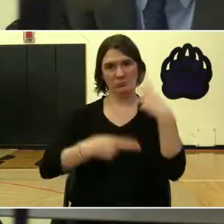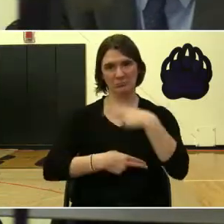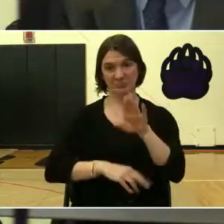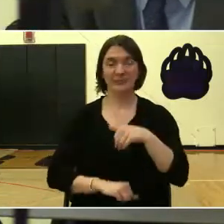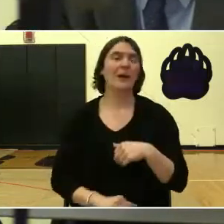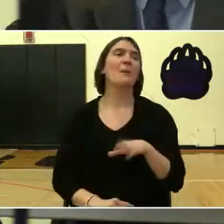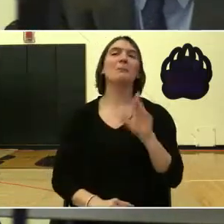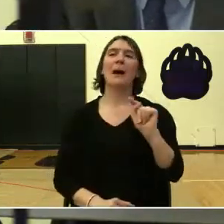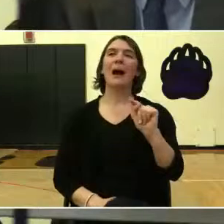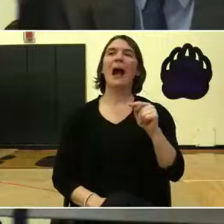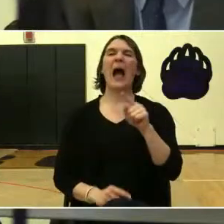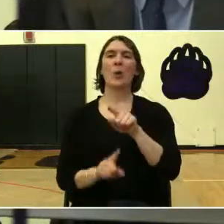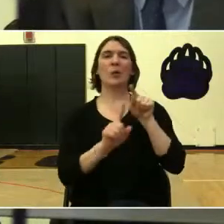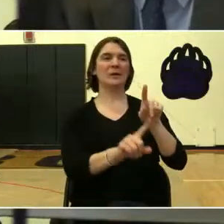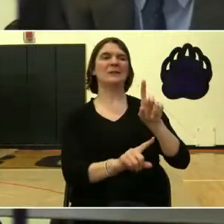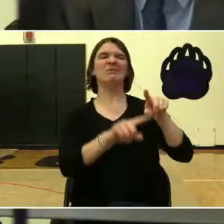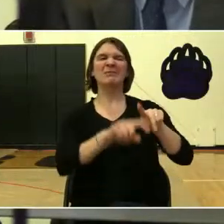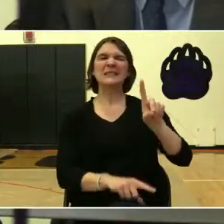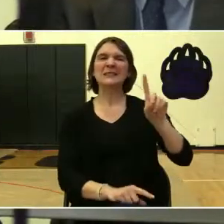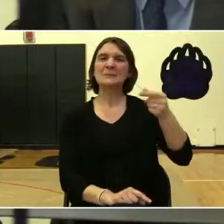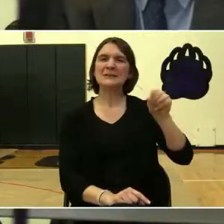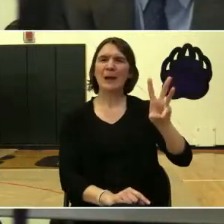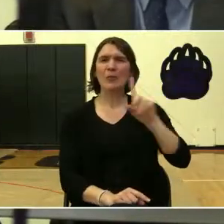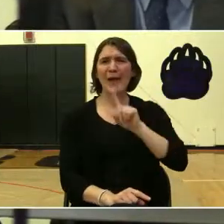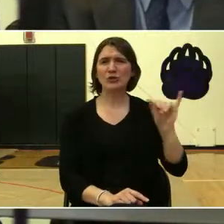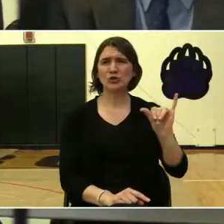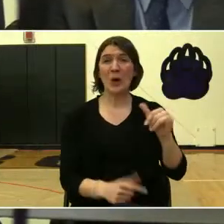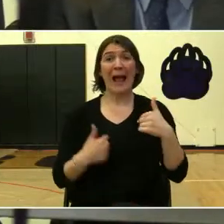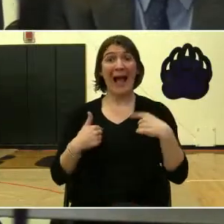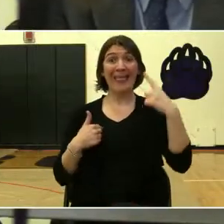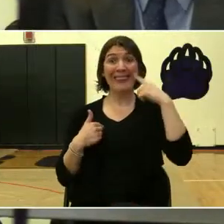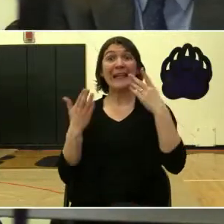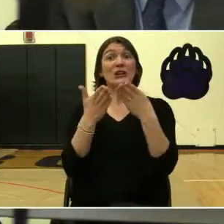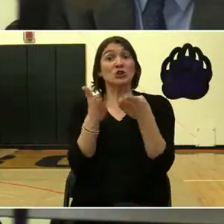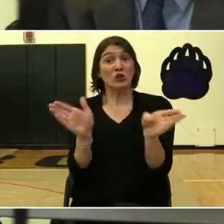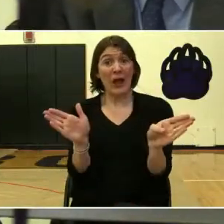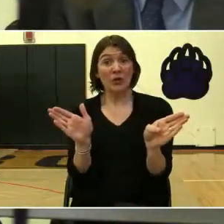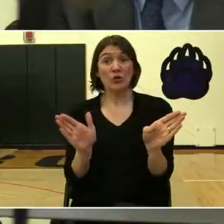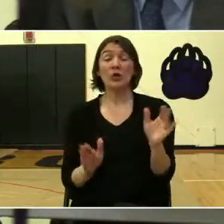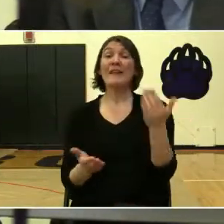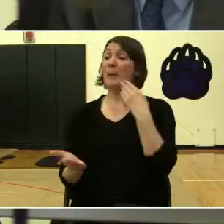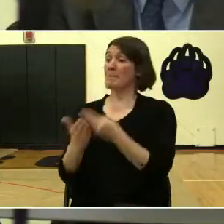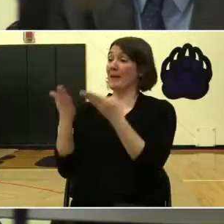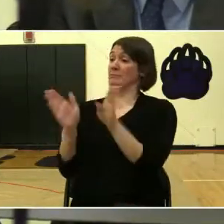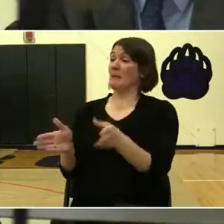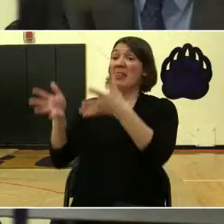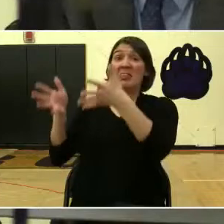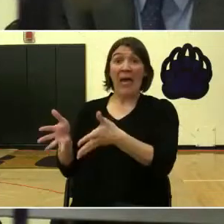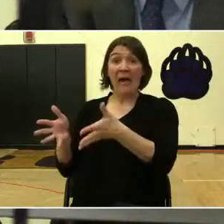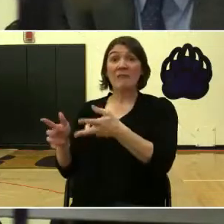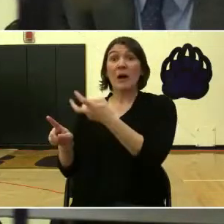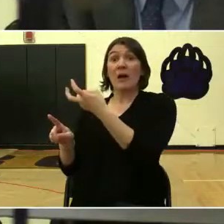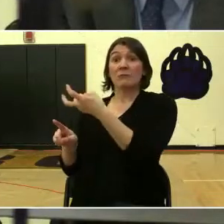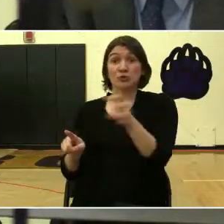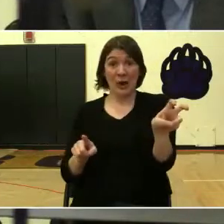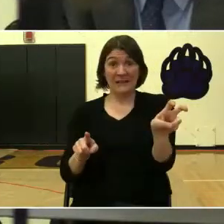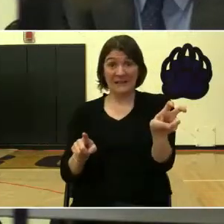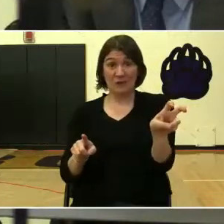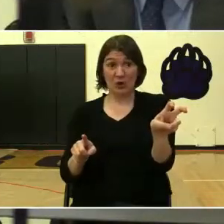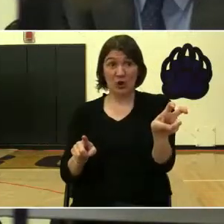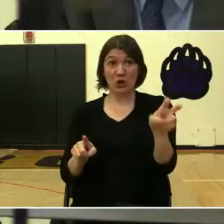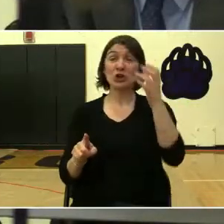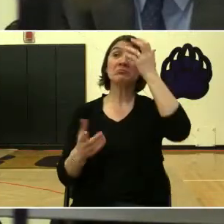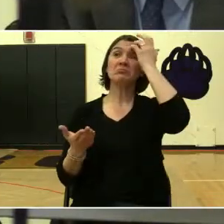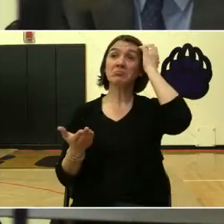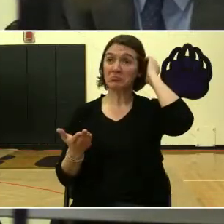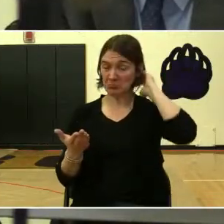I'll leave it to DPW as well if they want to answer but generally speaking transfer from unassigned general fund as a